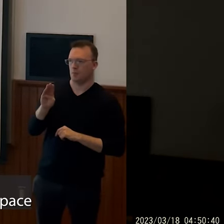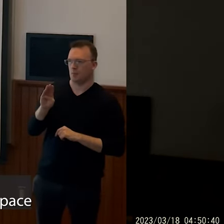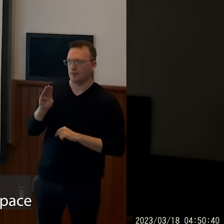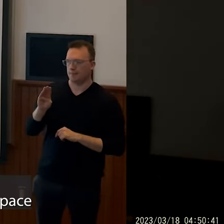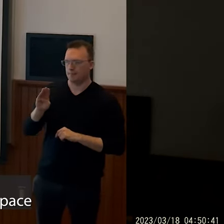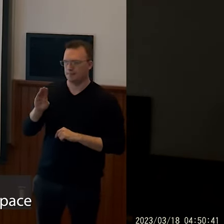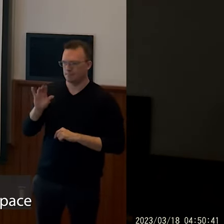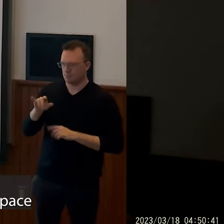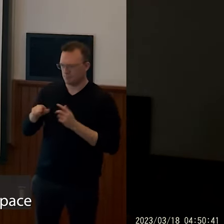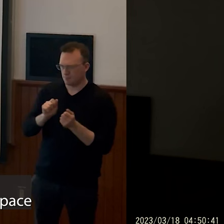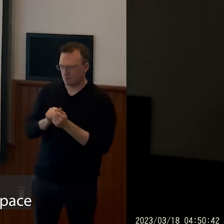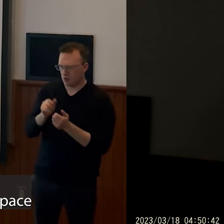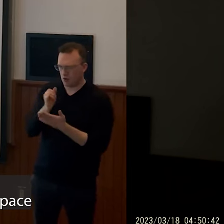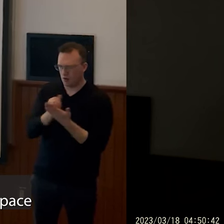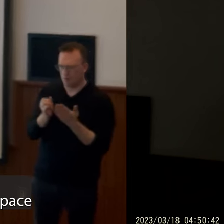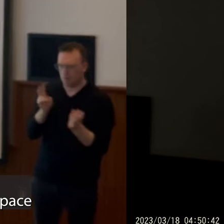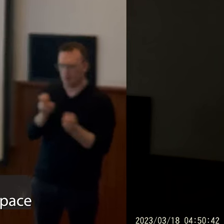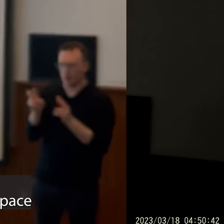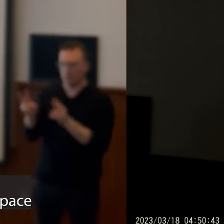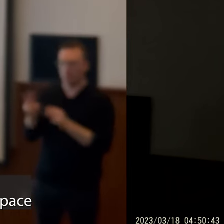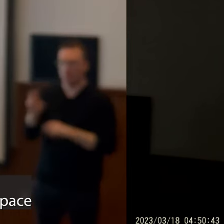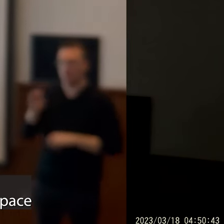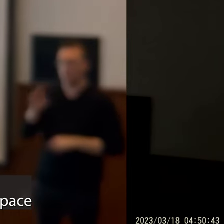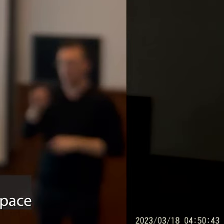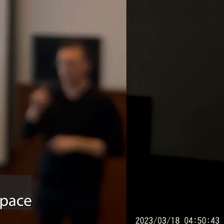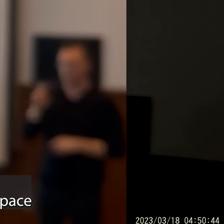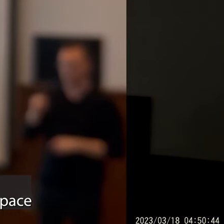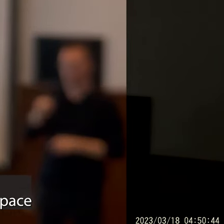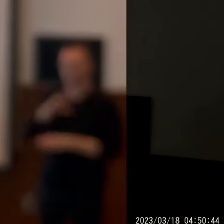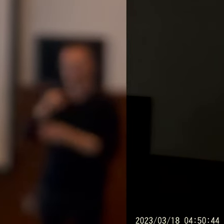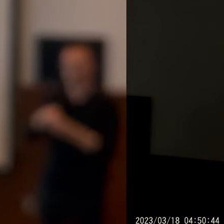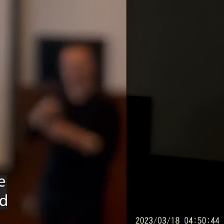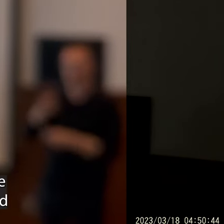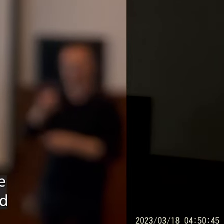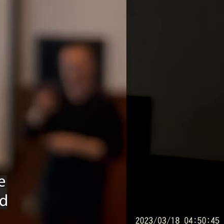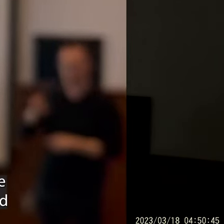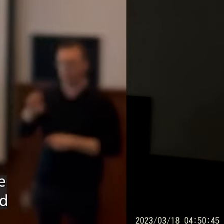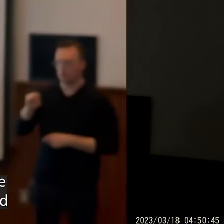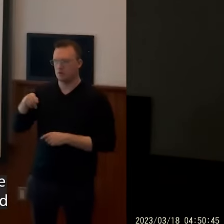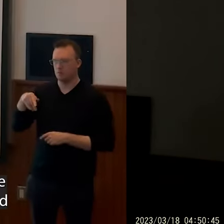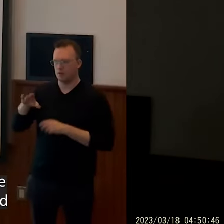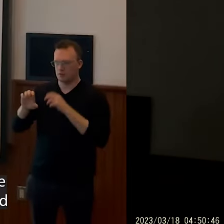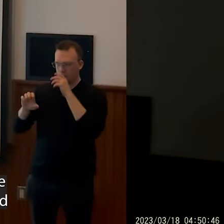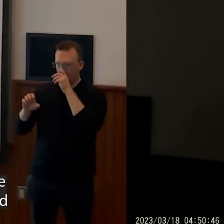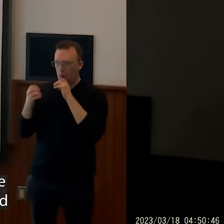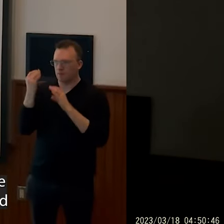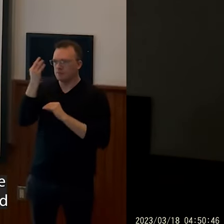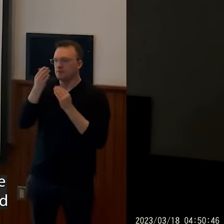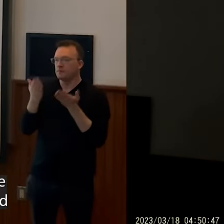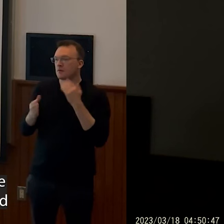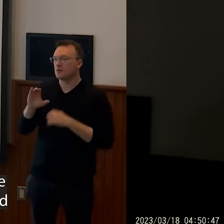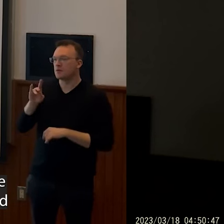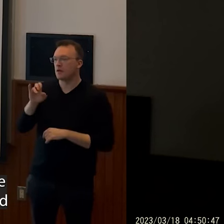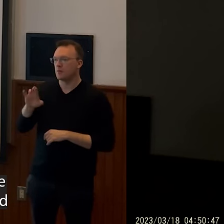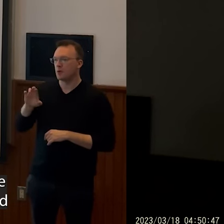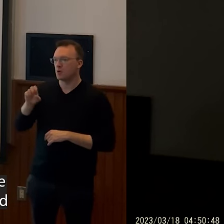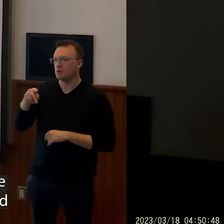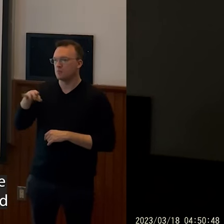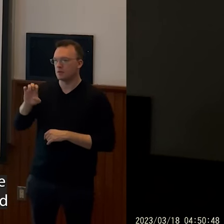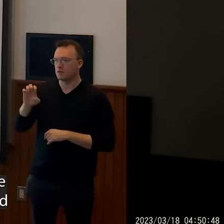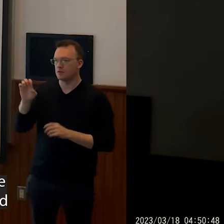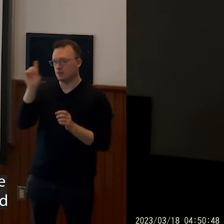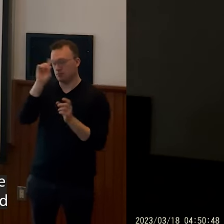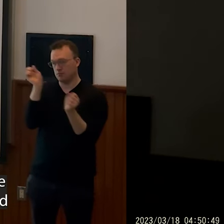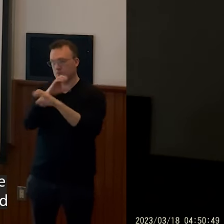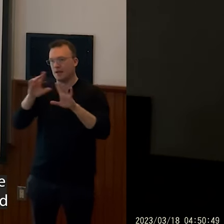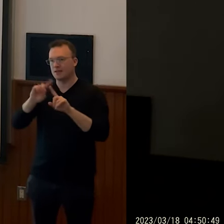this particular piece, I uploaded Brandon onto the cyberspace and thinking maybe cyberspace, we can imagine